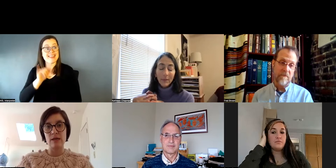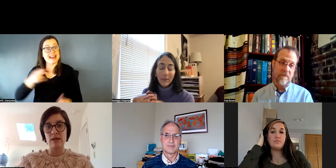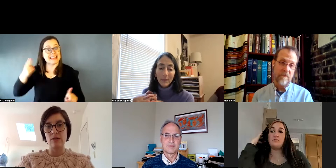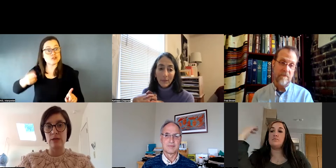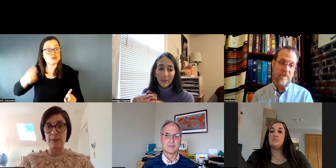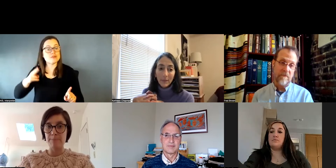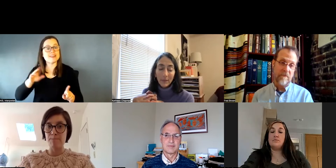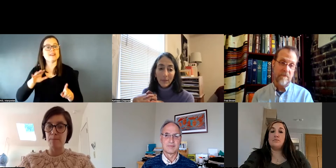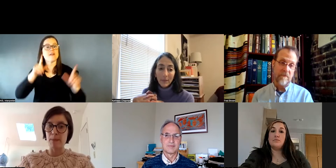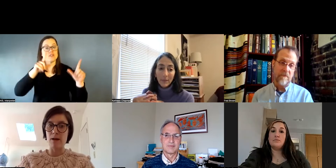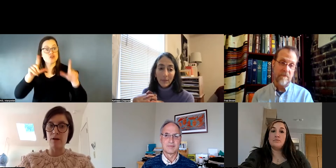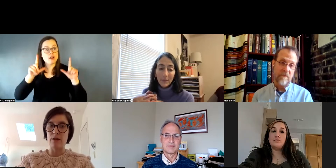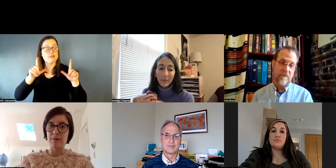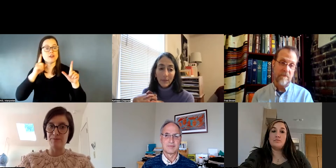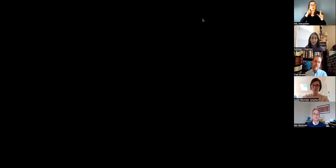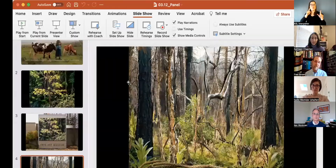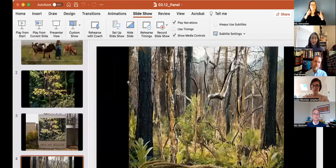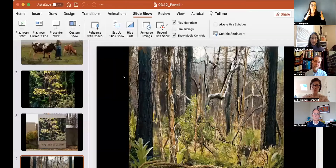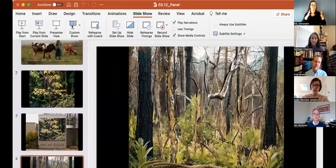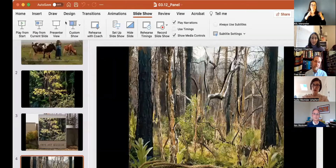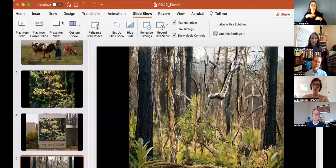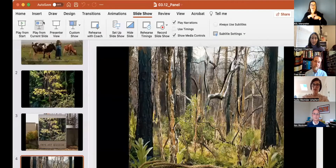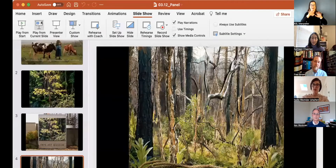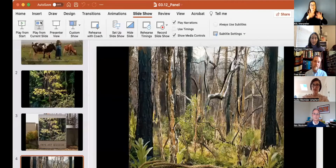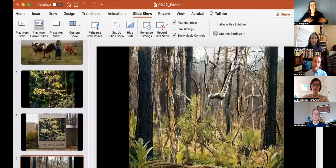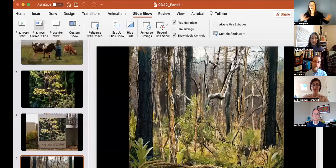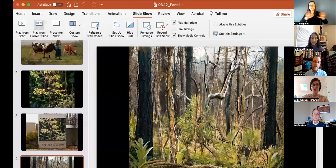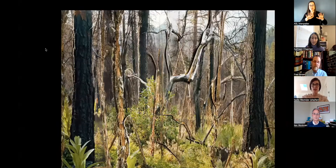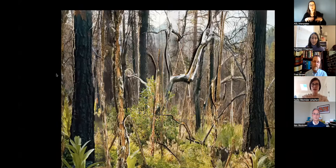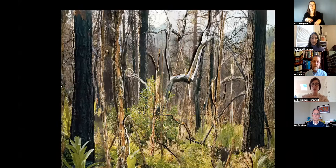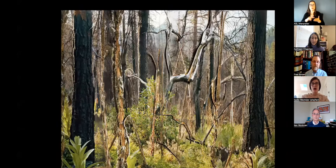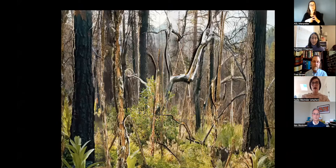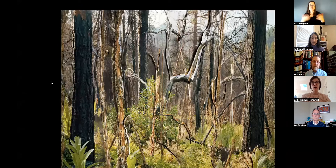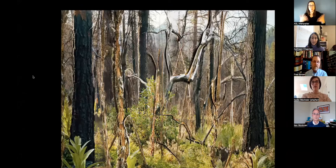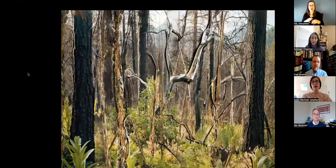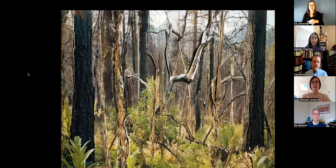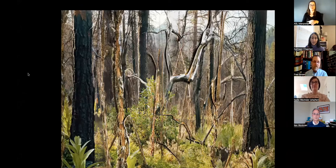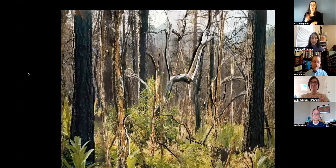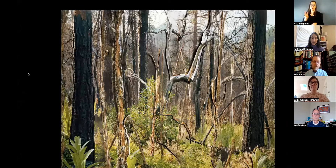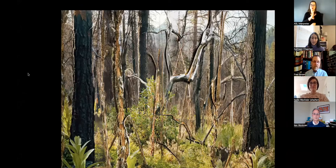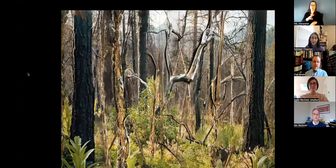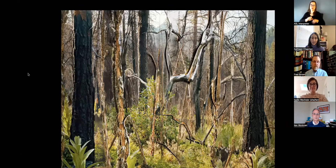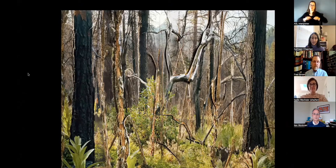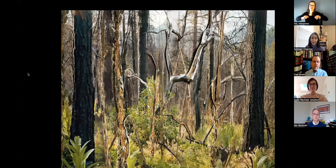being a history of westward expansion, of